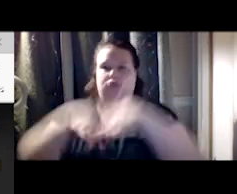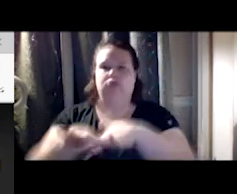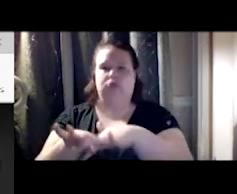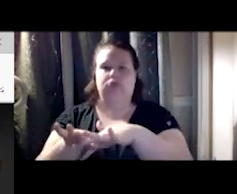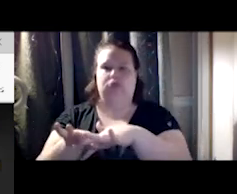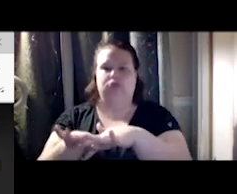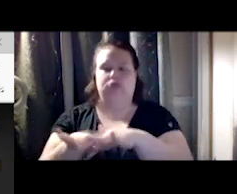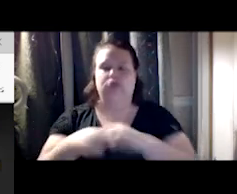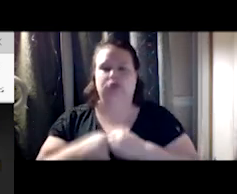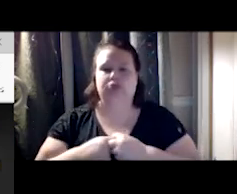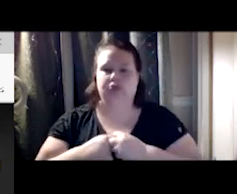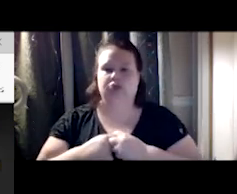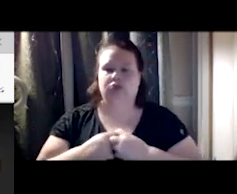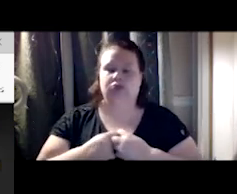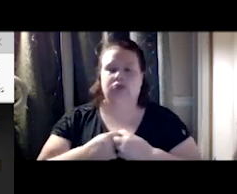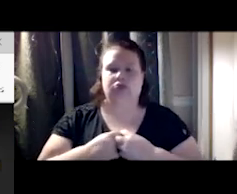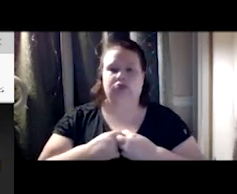So,